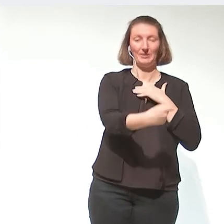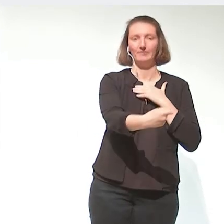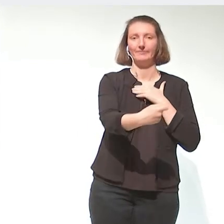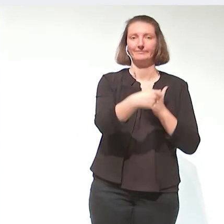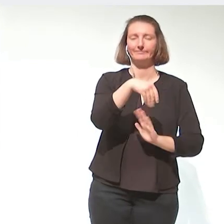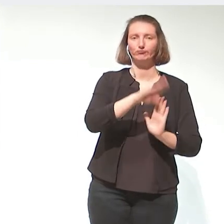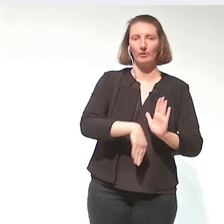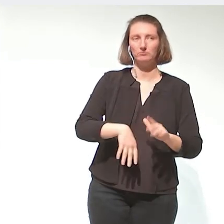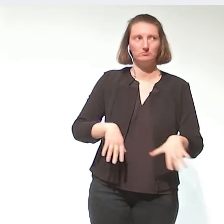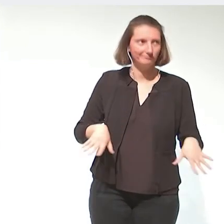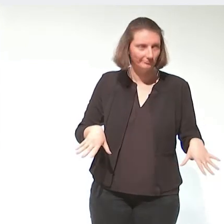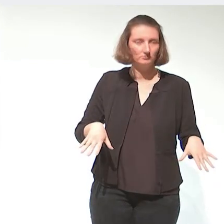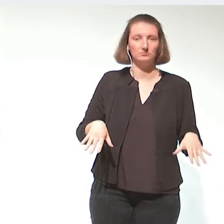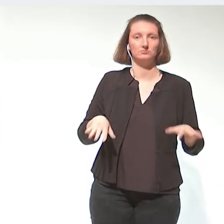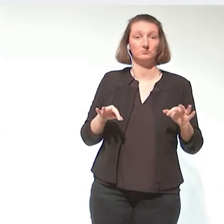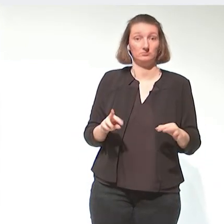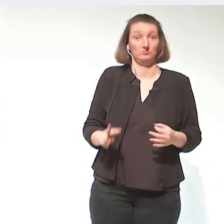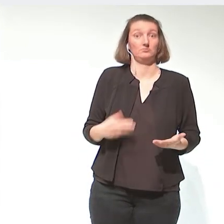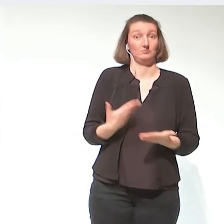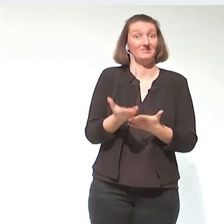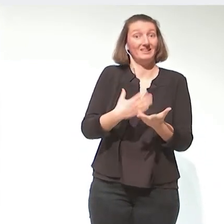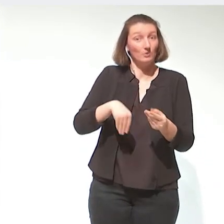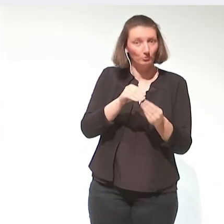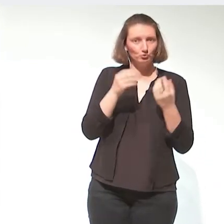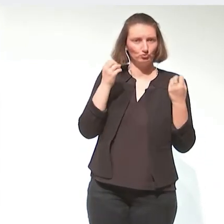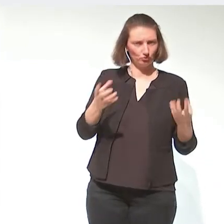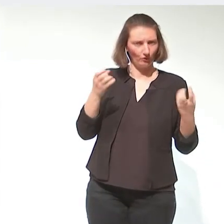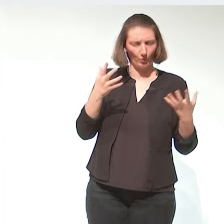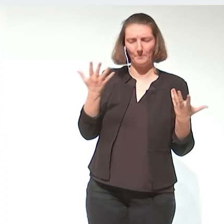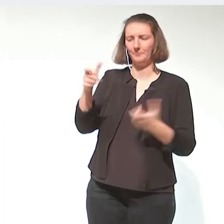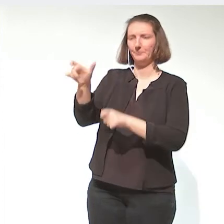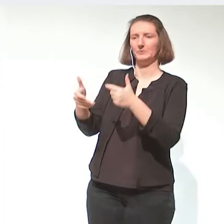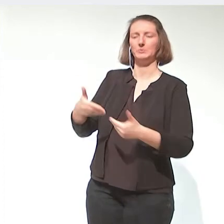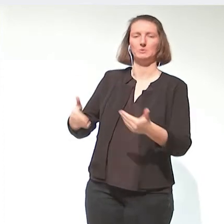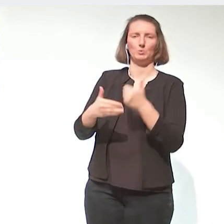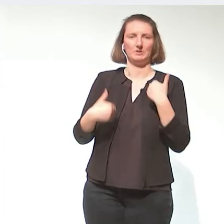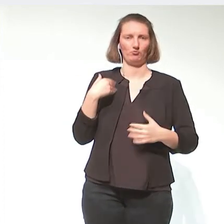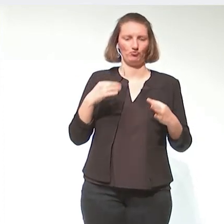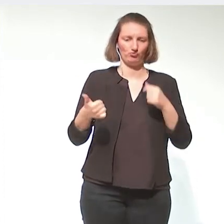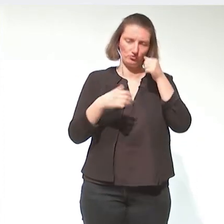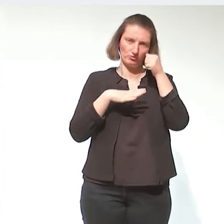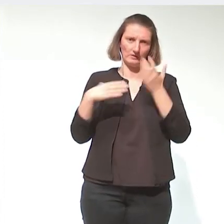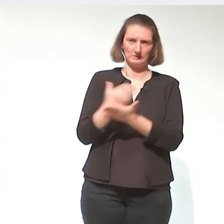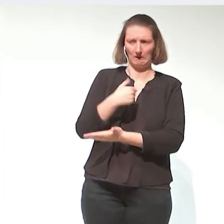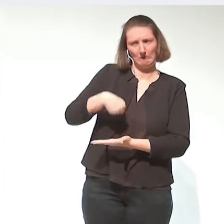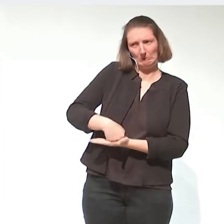once we find a job, they are reduced. And the disabled and the handicapped